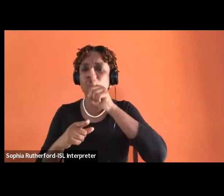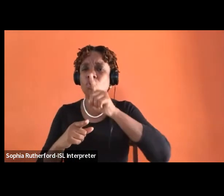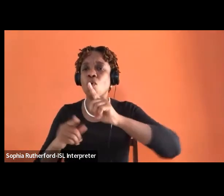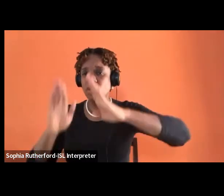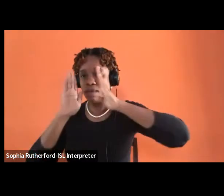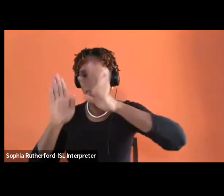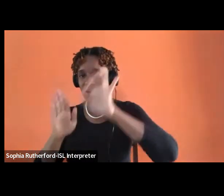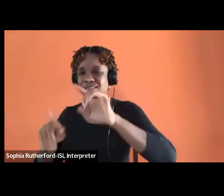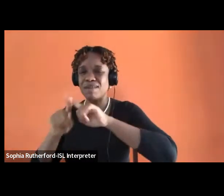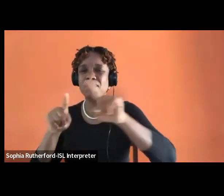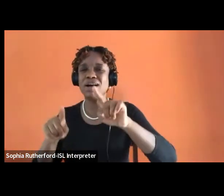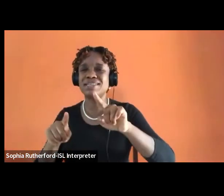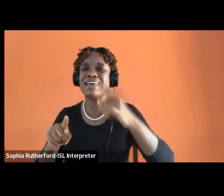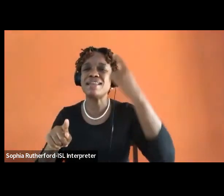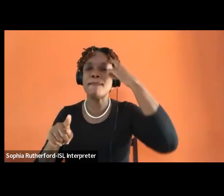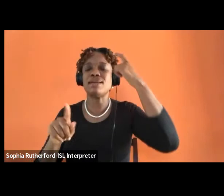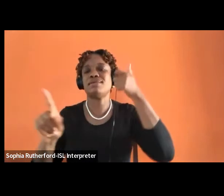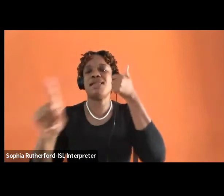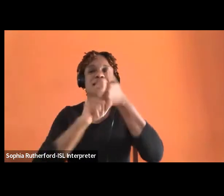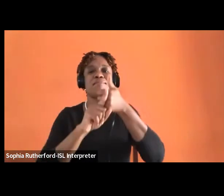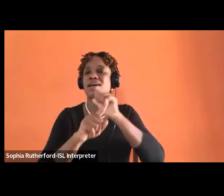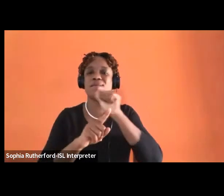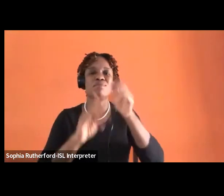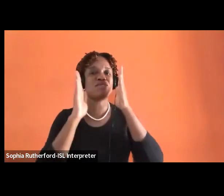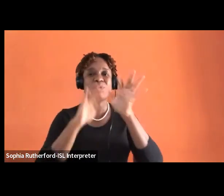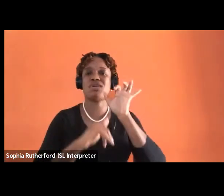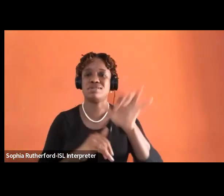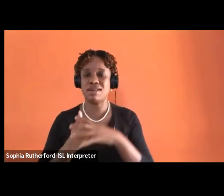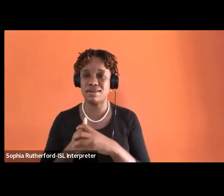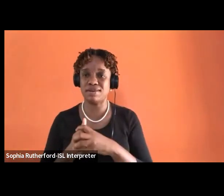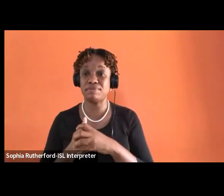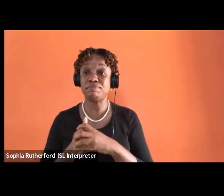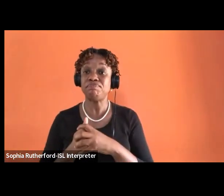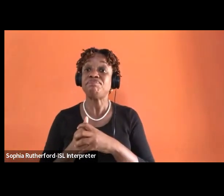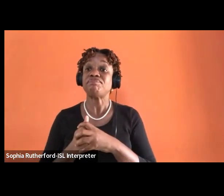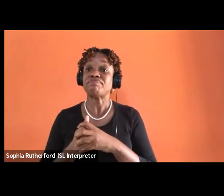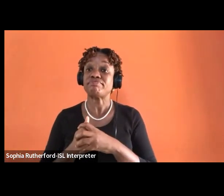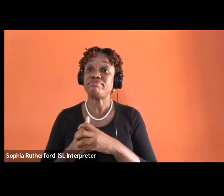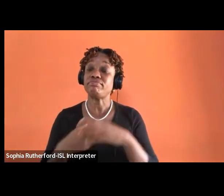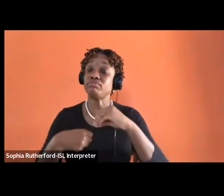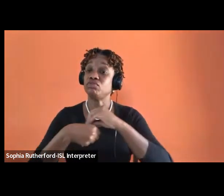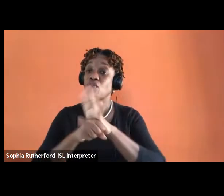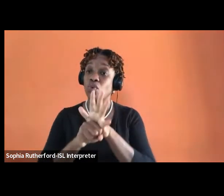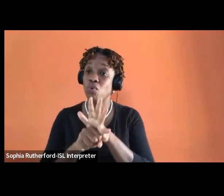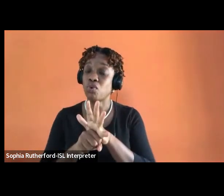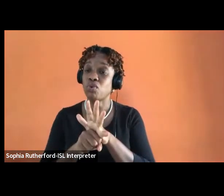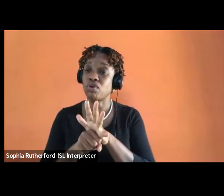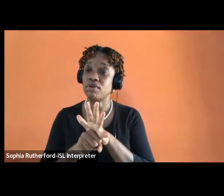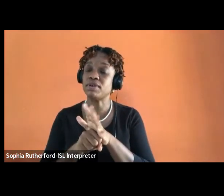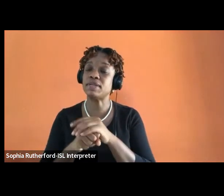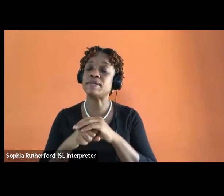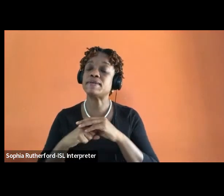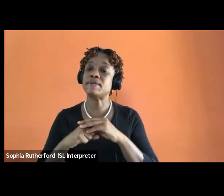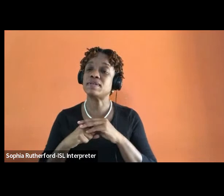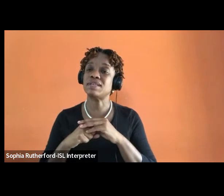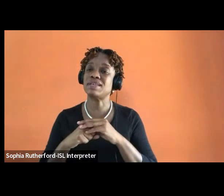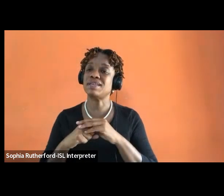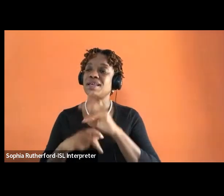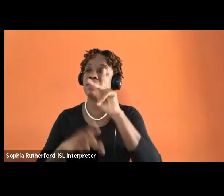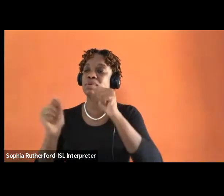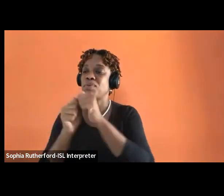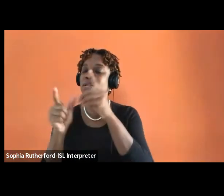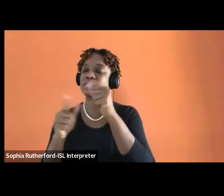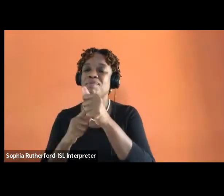having a disability. During COVID-19, persons with disabilities have expressed feelings of